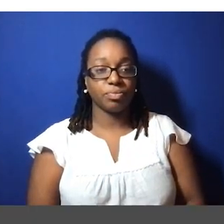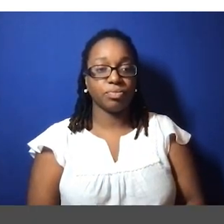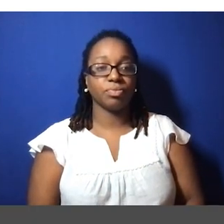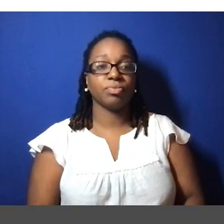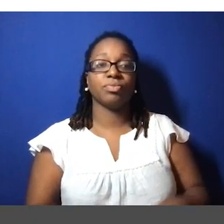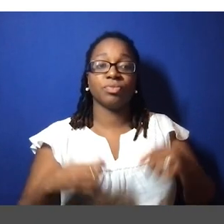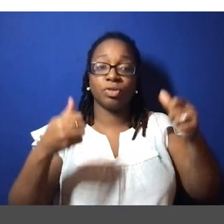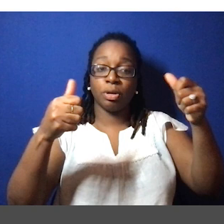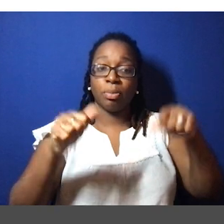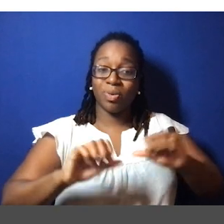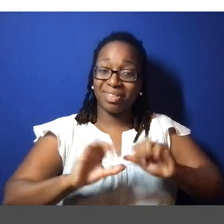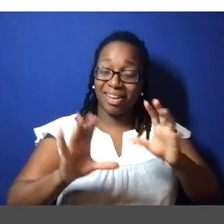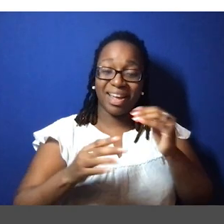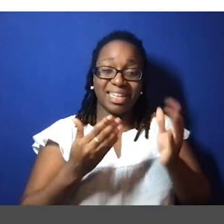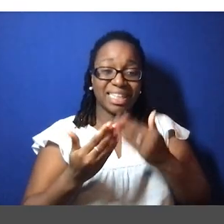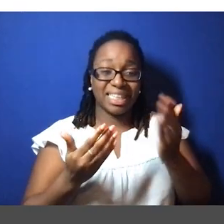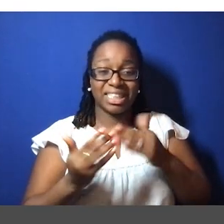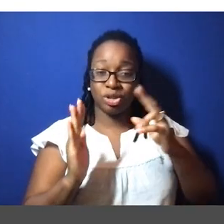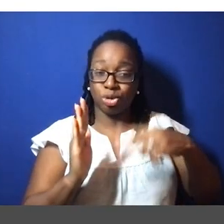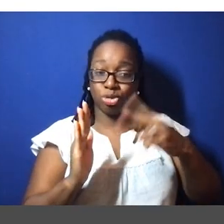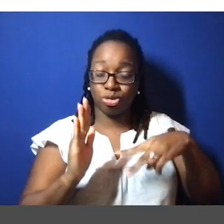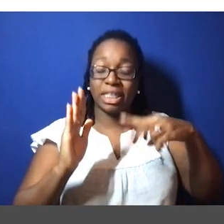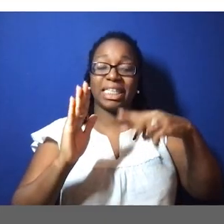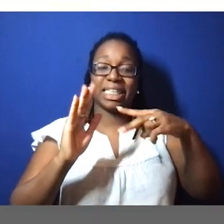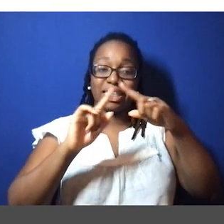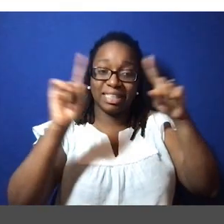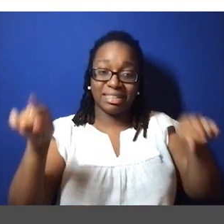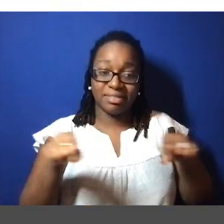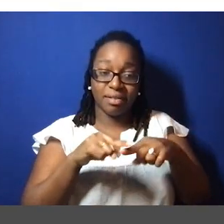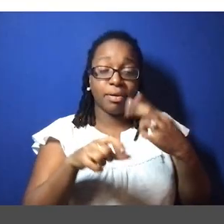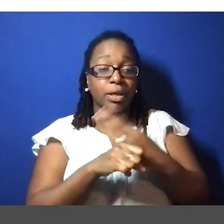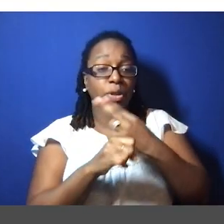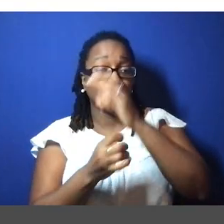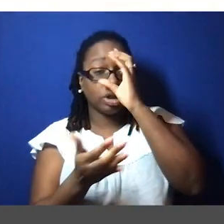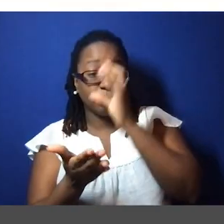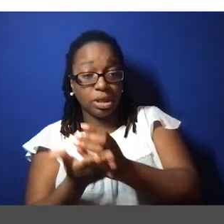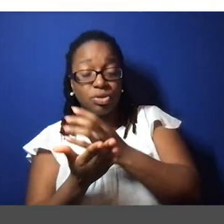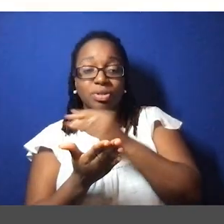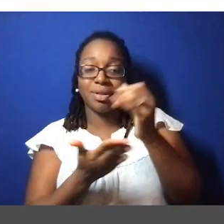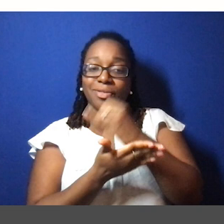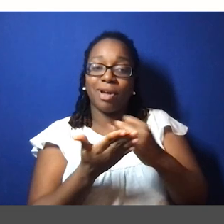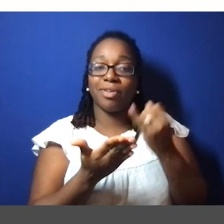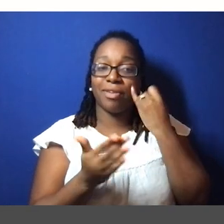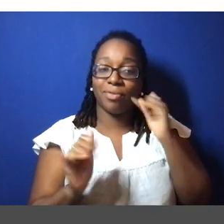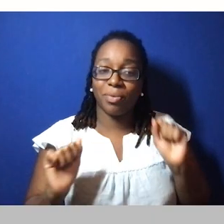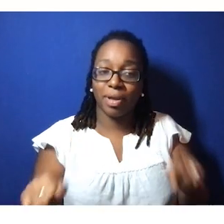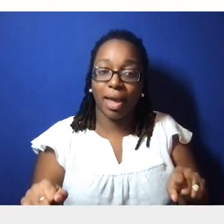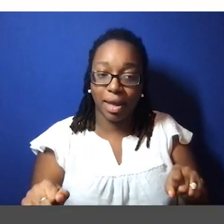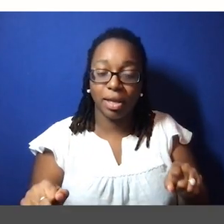Post clear and easy-to-read navigational signage using images or graphics whenever